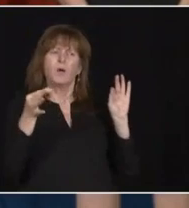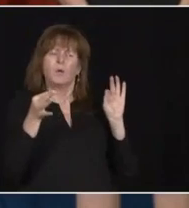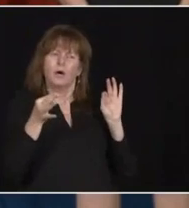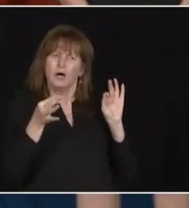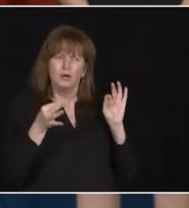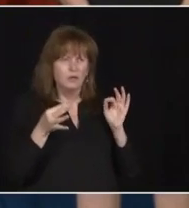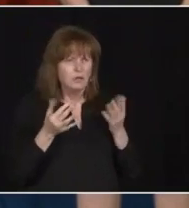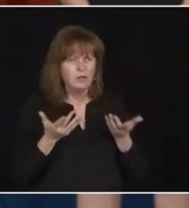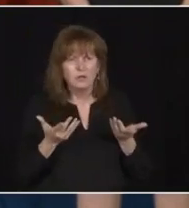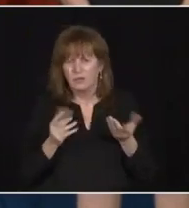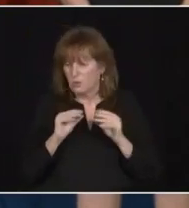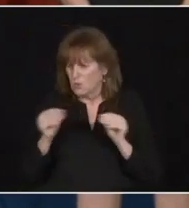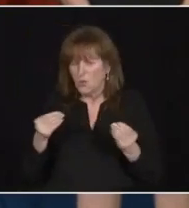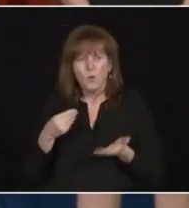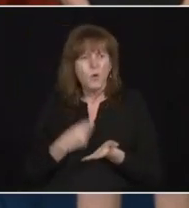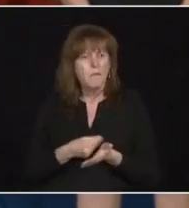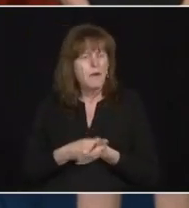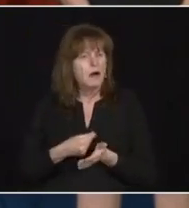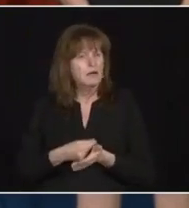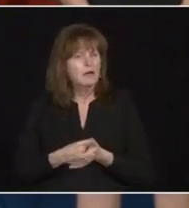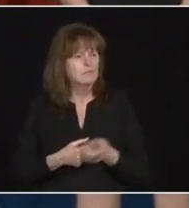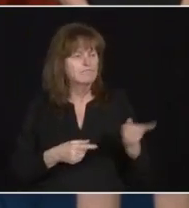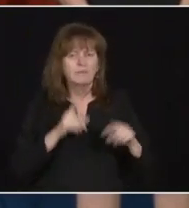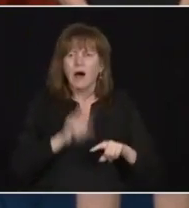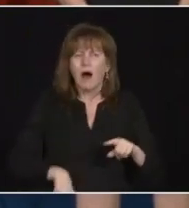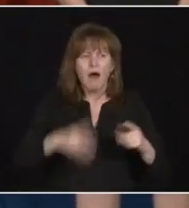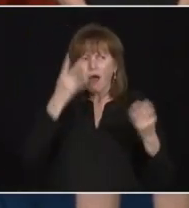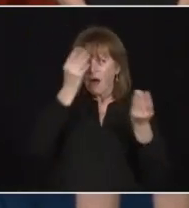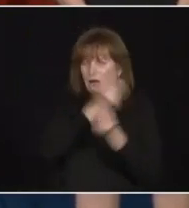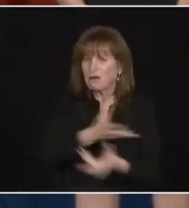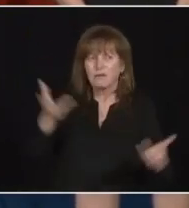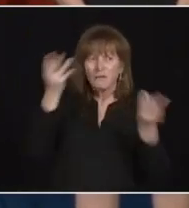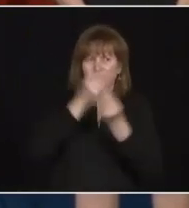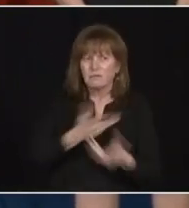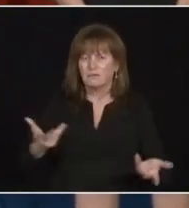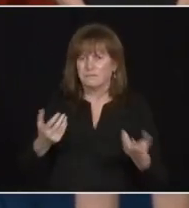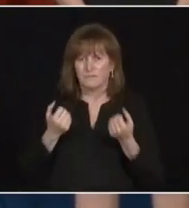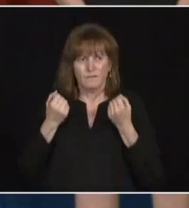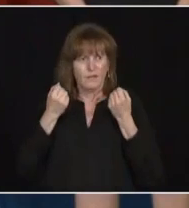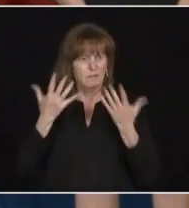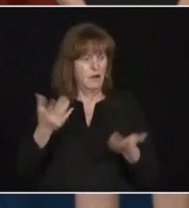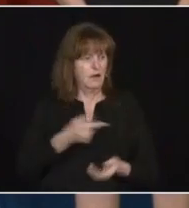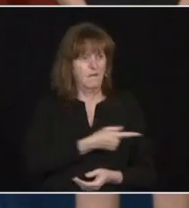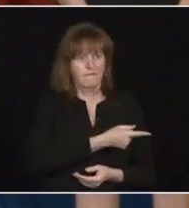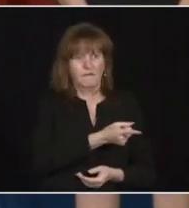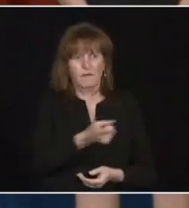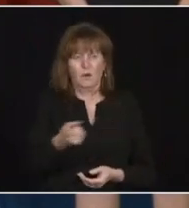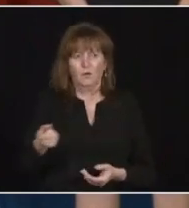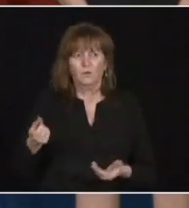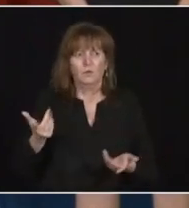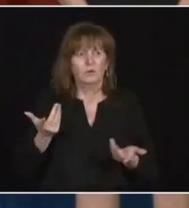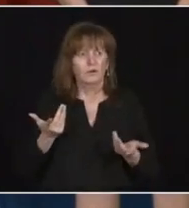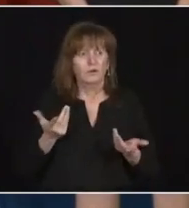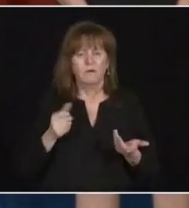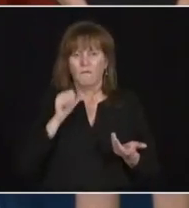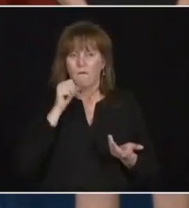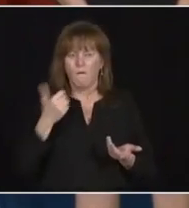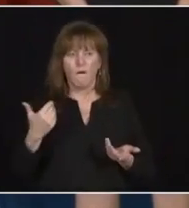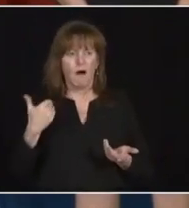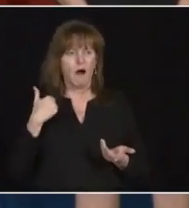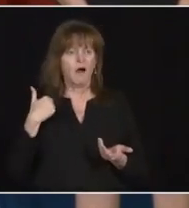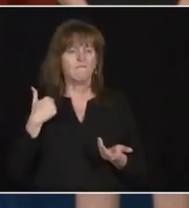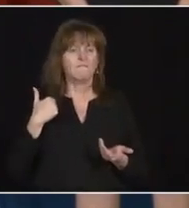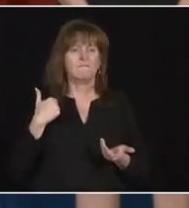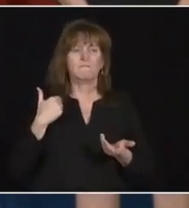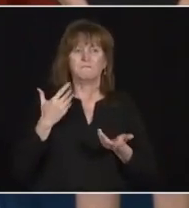a small size operations, most of their staff is not on payroll, like paper distribution or sales.